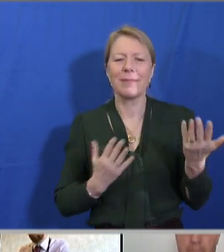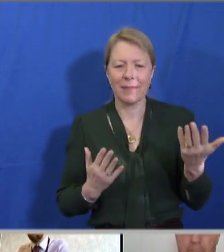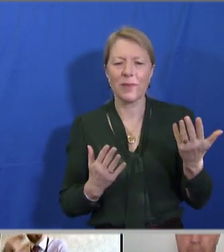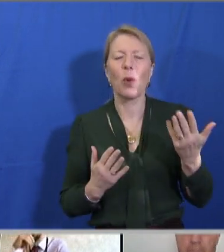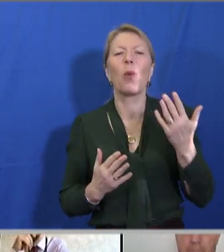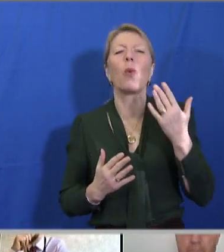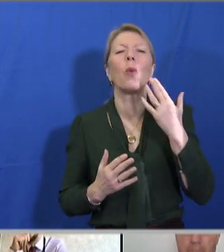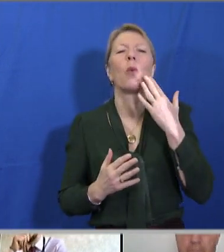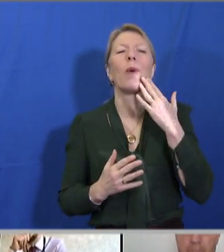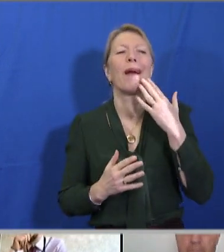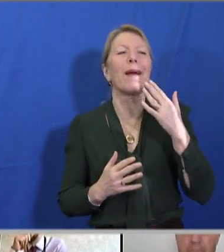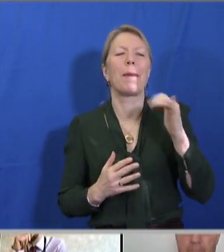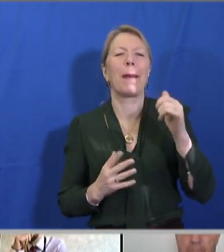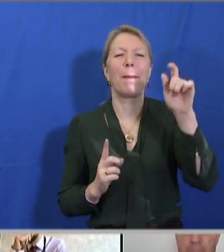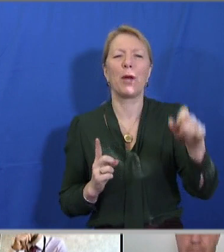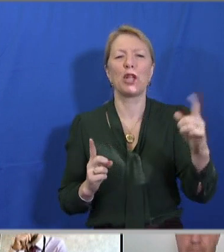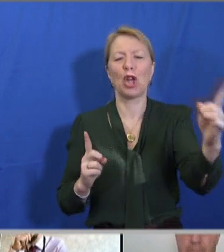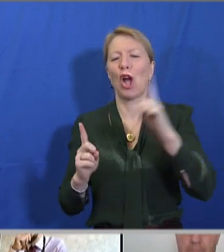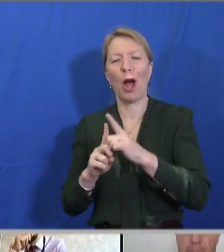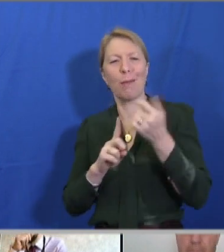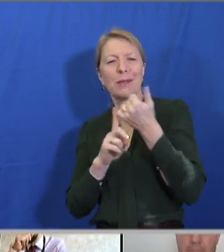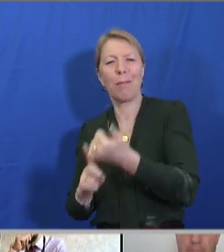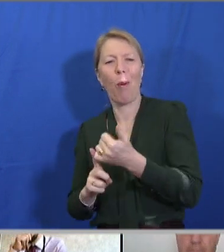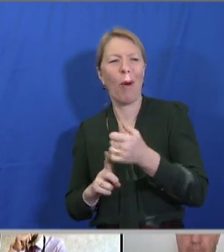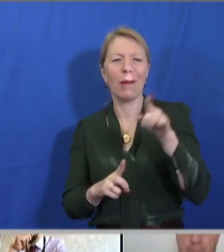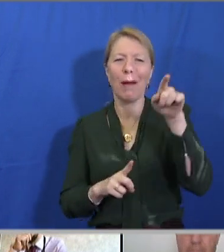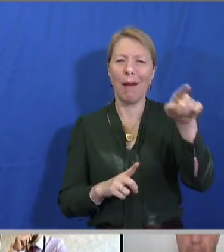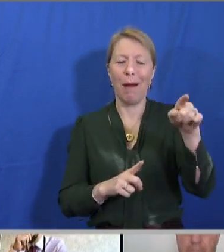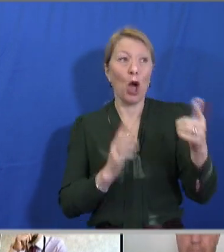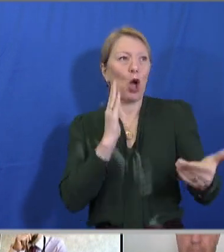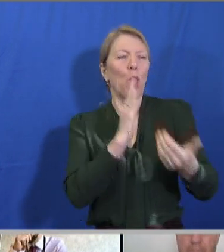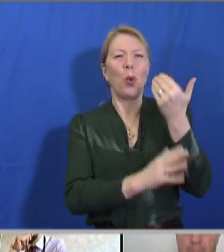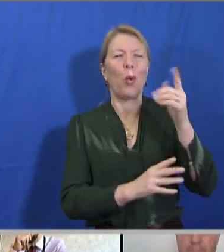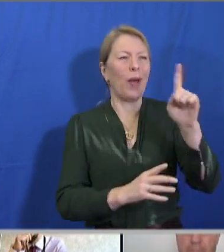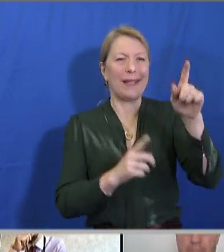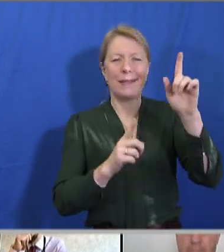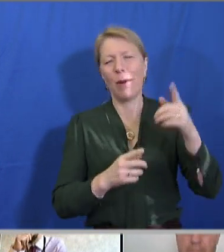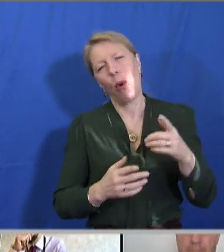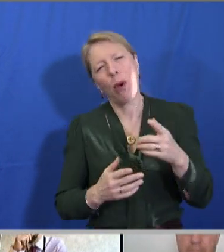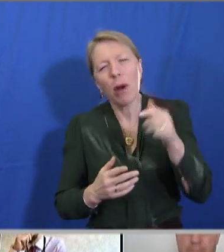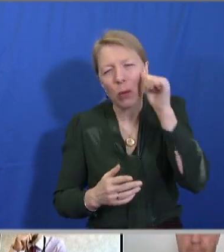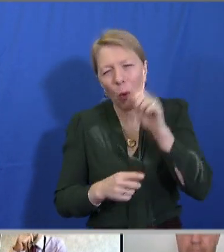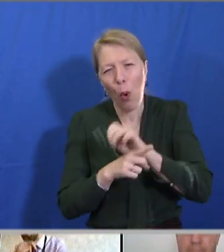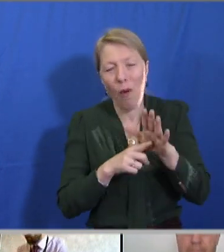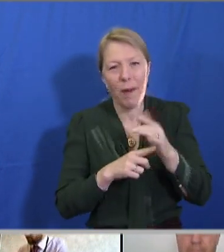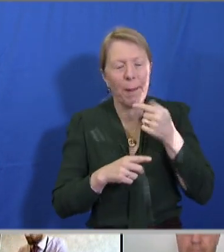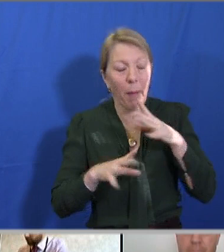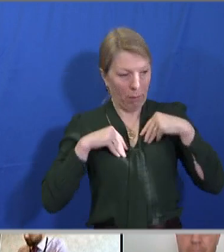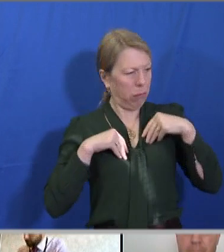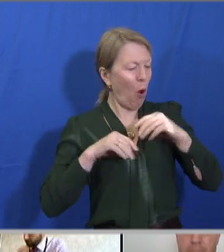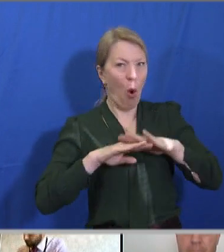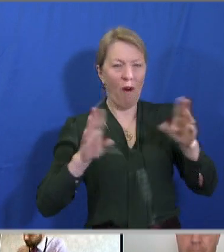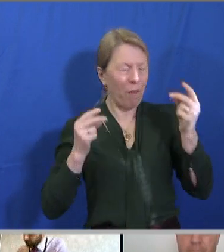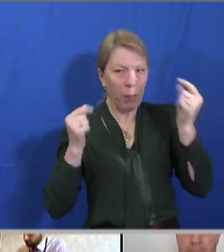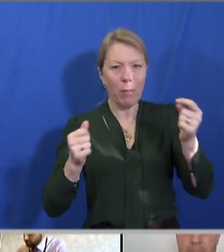an individual that maybe haven't received the appropriate training, or because of staff shortages at short notice have been asked to fill a slot or cover